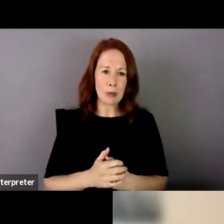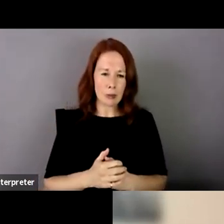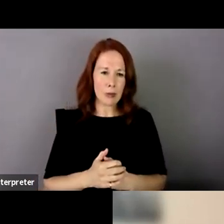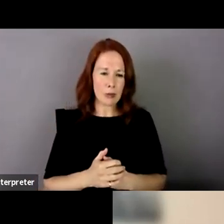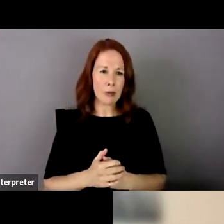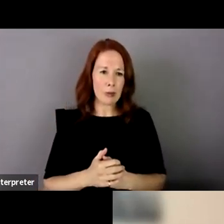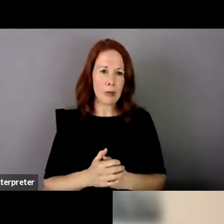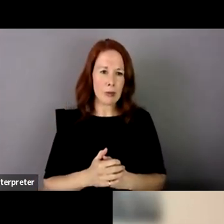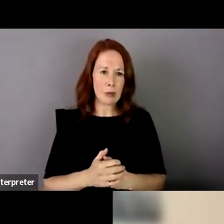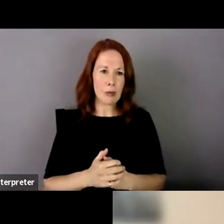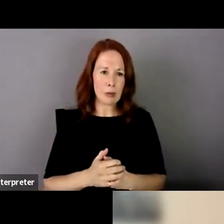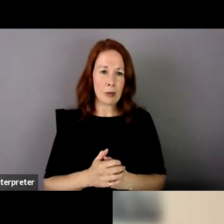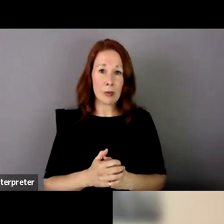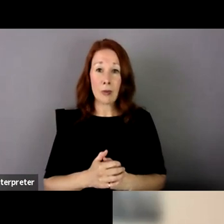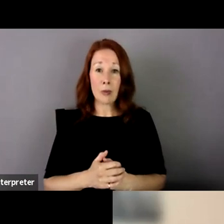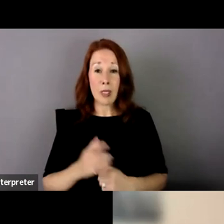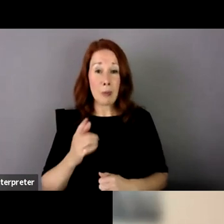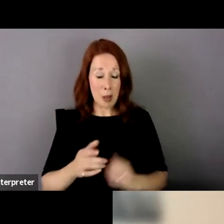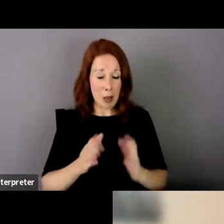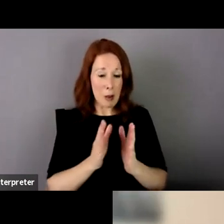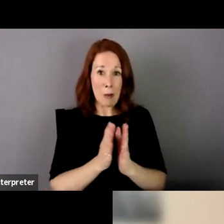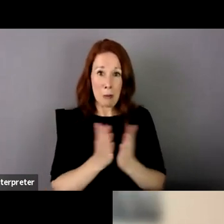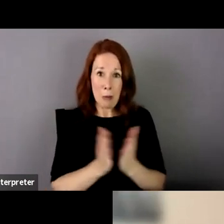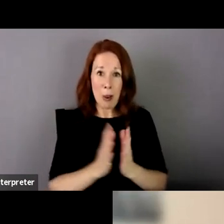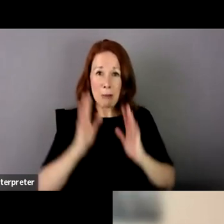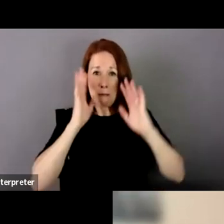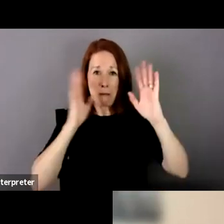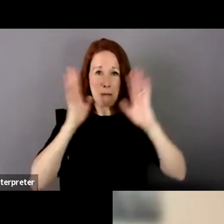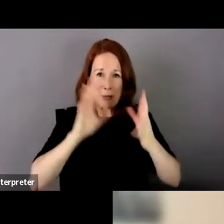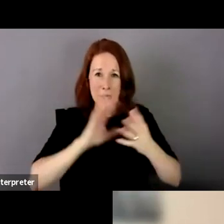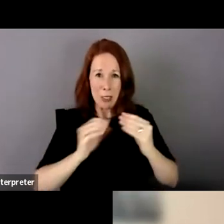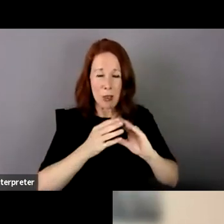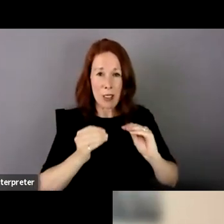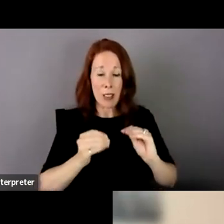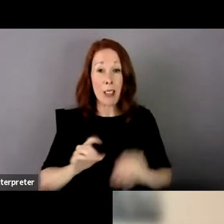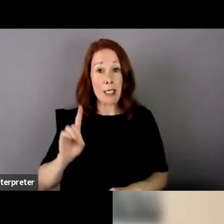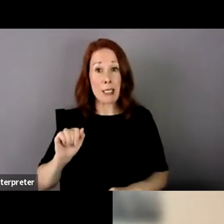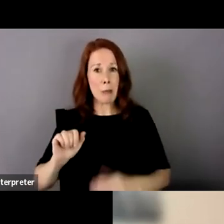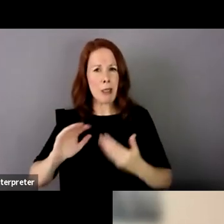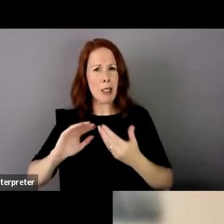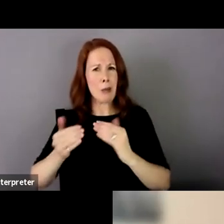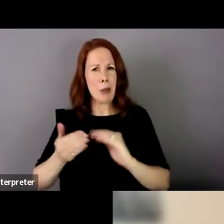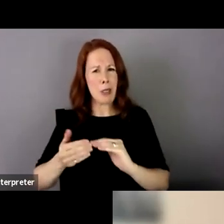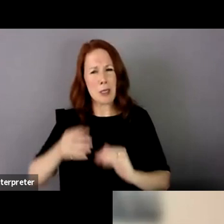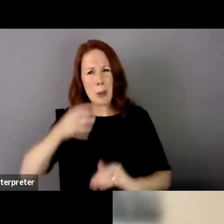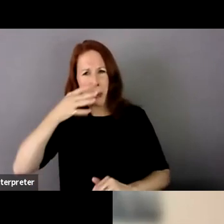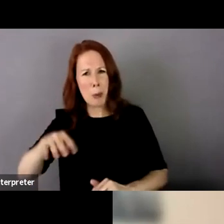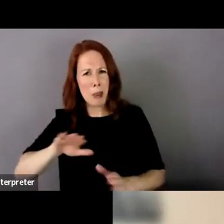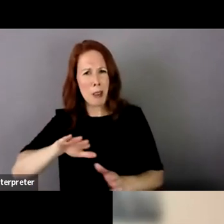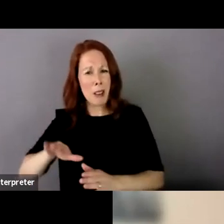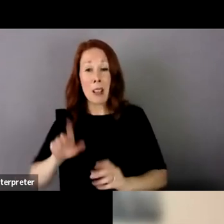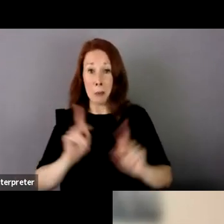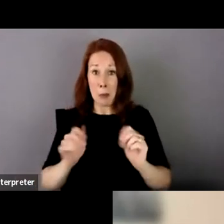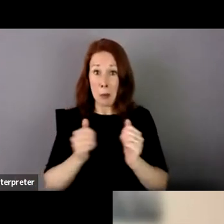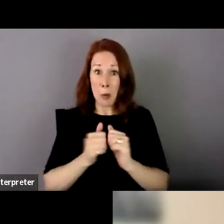of fictional narratives, we have let disability communities down and people with difference,